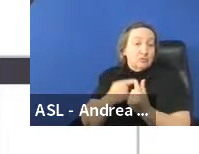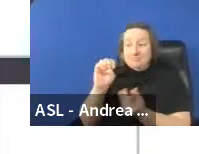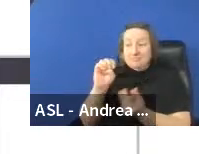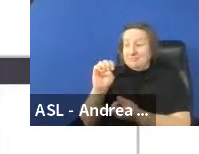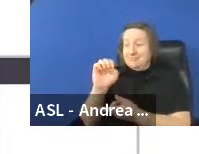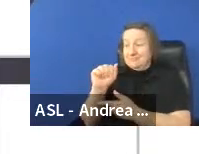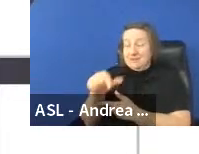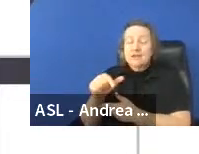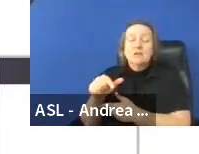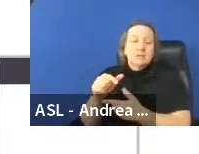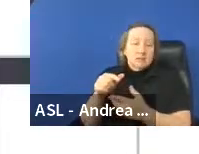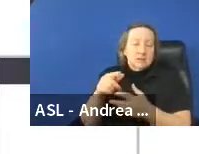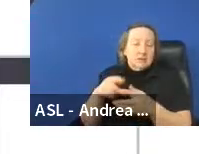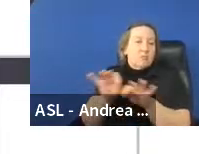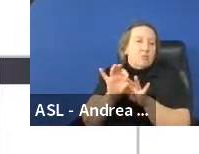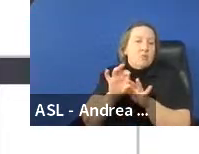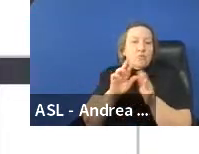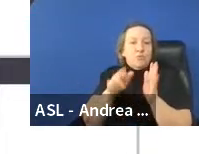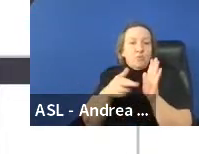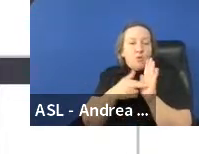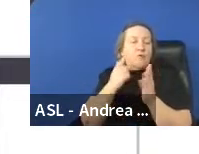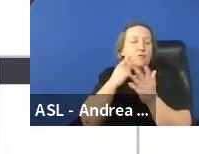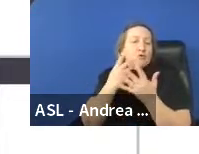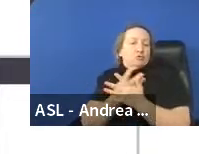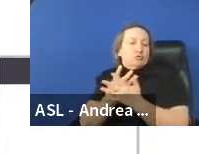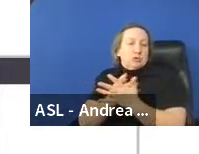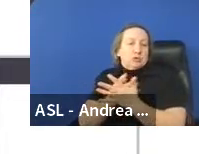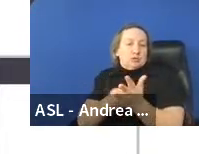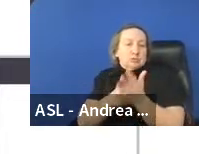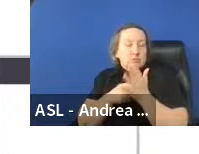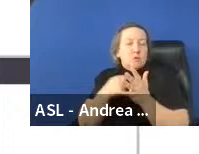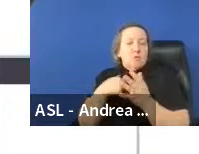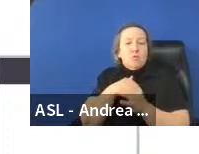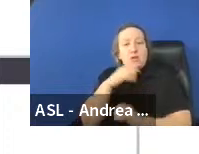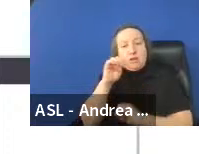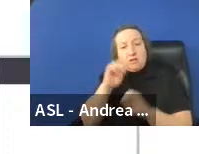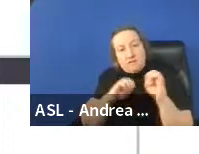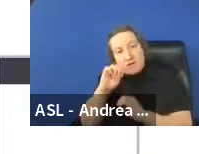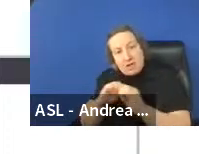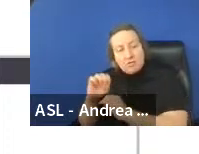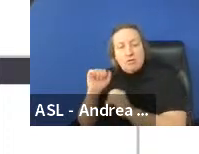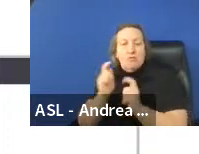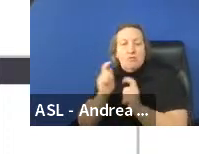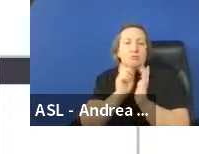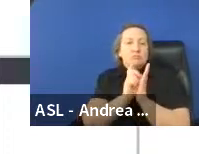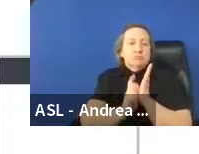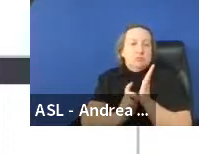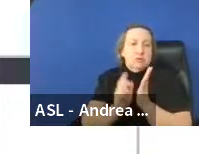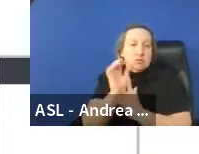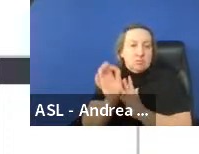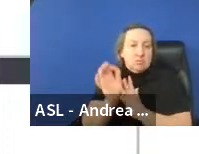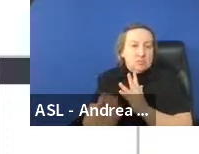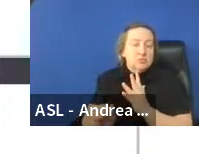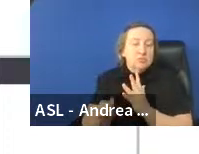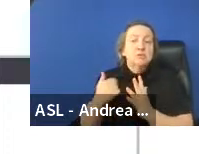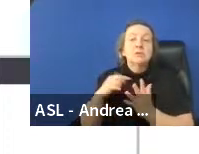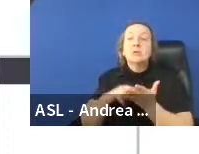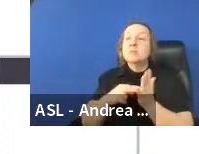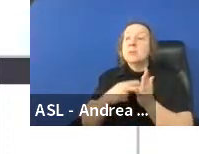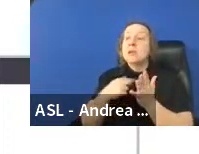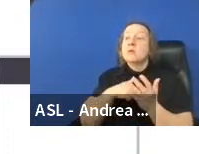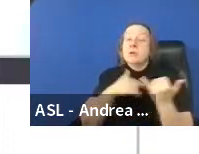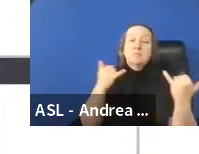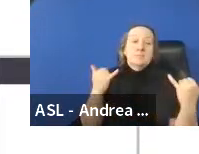in developing the screening criteria by which we are evaluating all of these design options. So we are currently